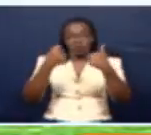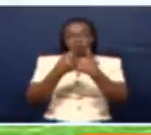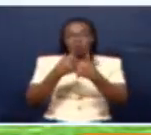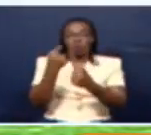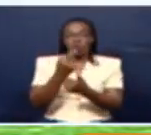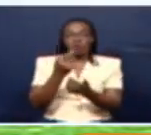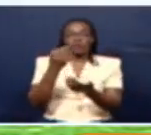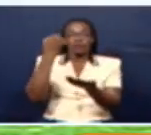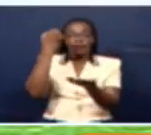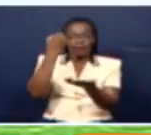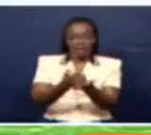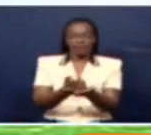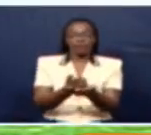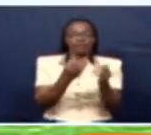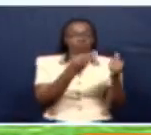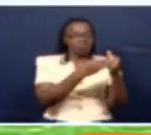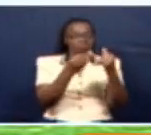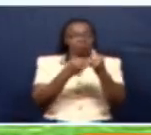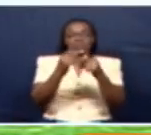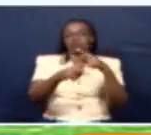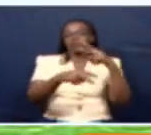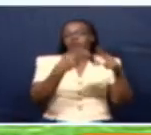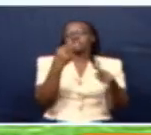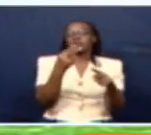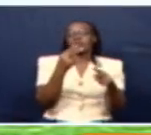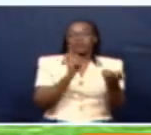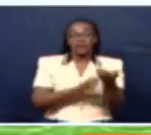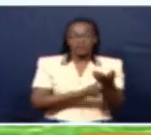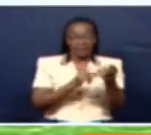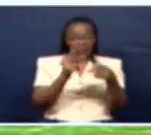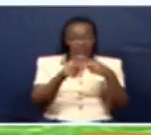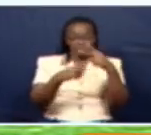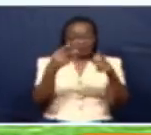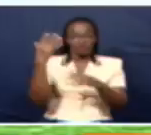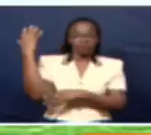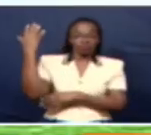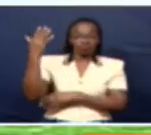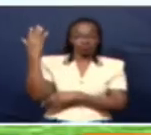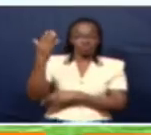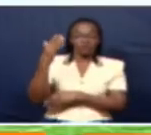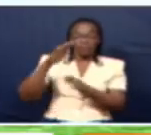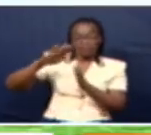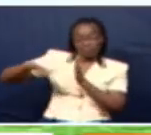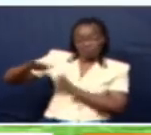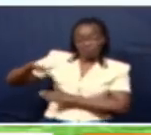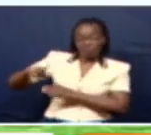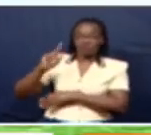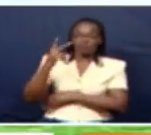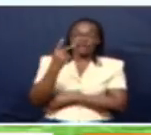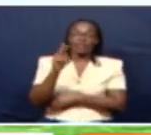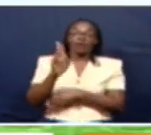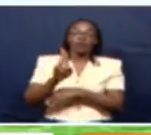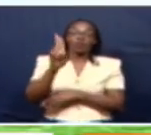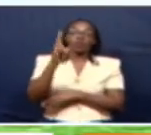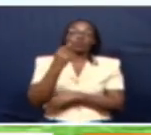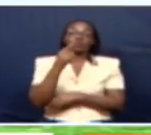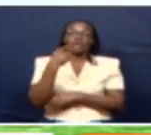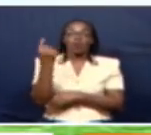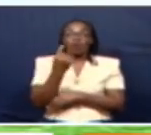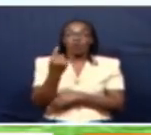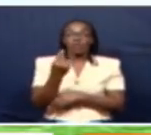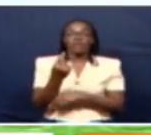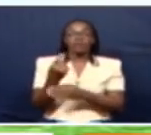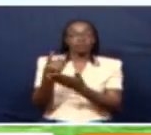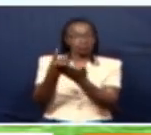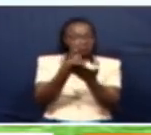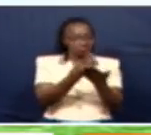confirmation of his August 8th victory. During his victory speech at the Bomas of Kenya, Kenyatta said that he would only dialogue with his